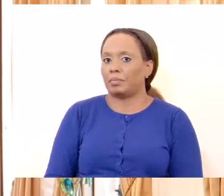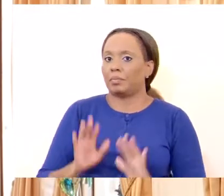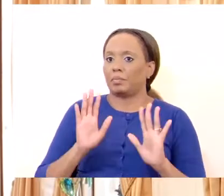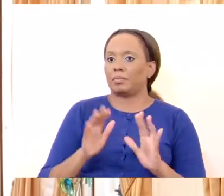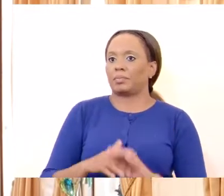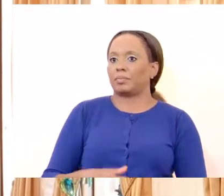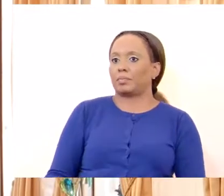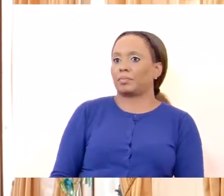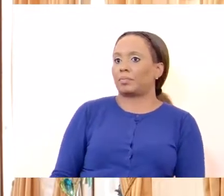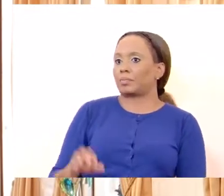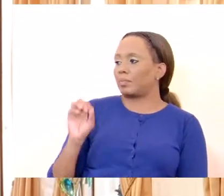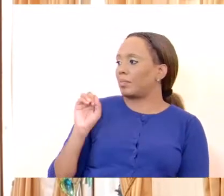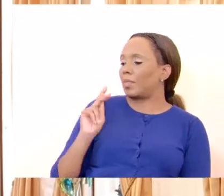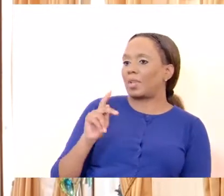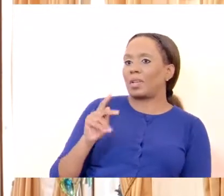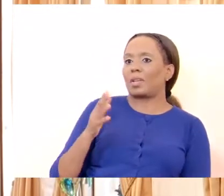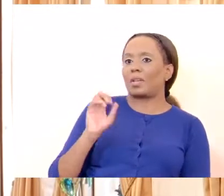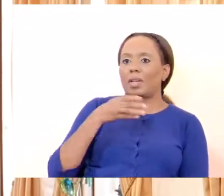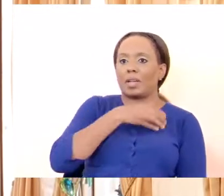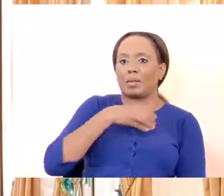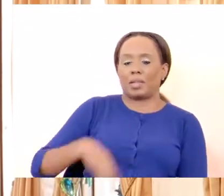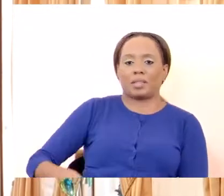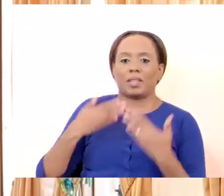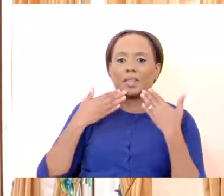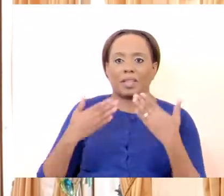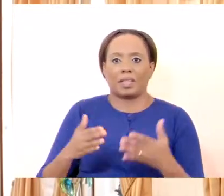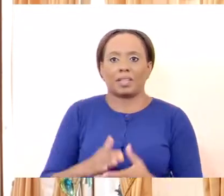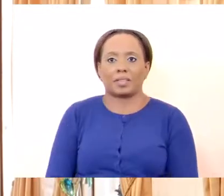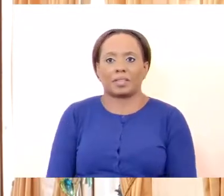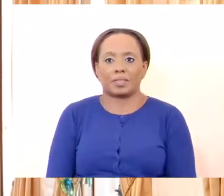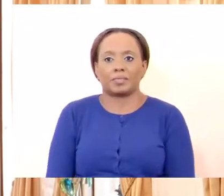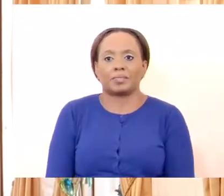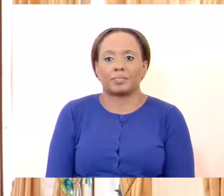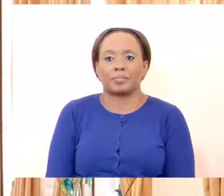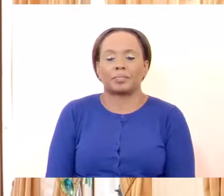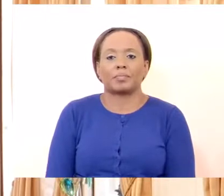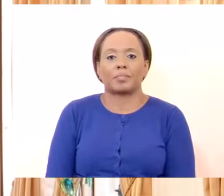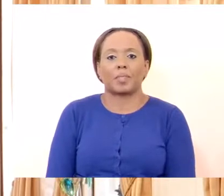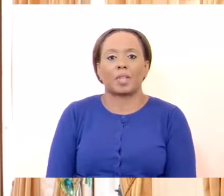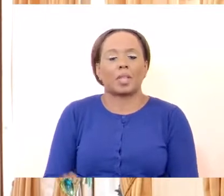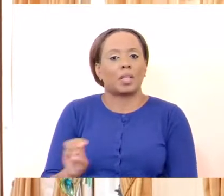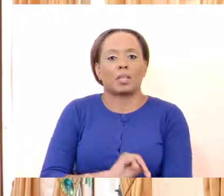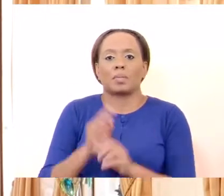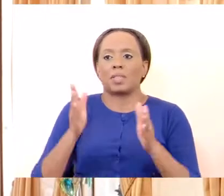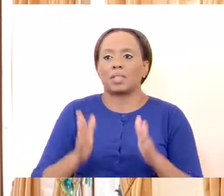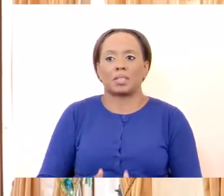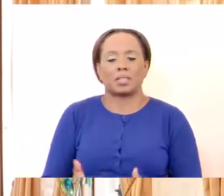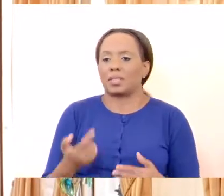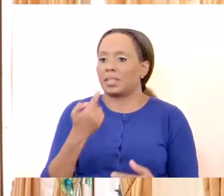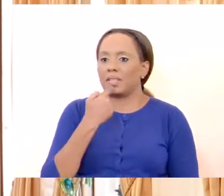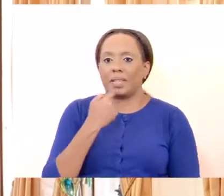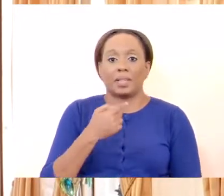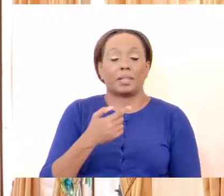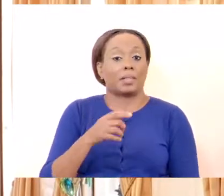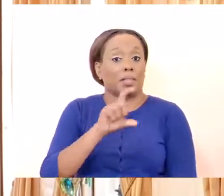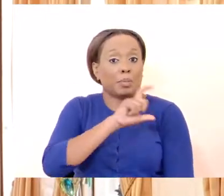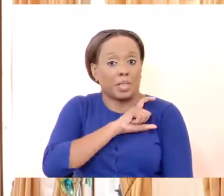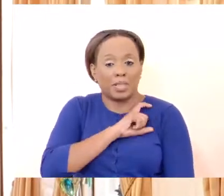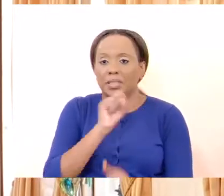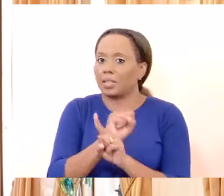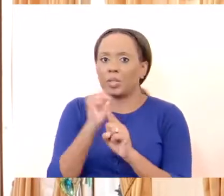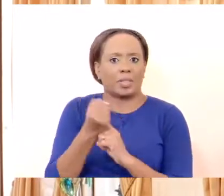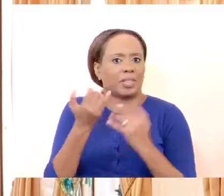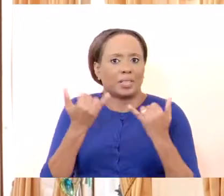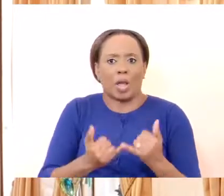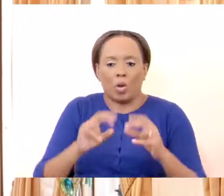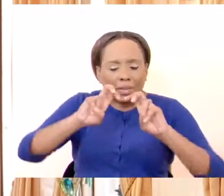I'm not. Yes, thank you, Ambassador. I'll leave it. Yes, please, because the minister has indicated that the matter is now under